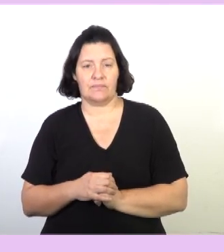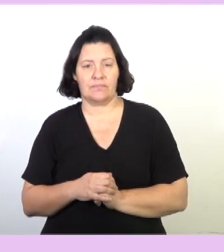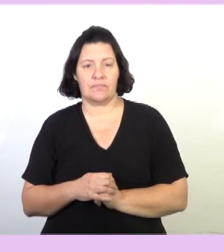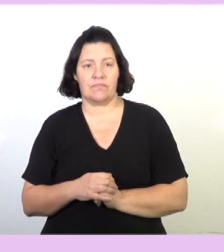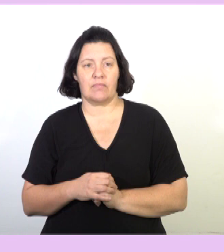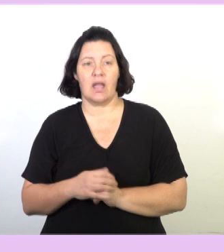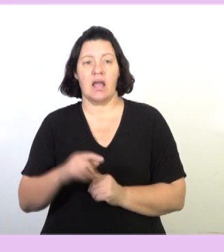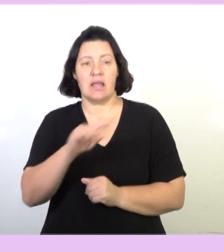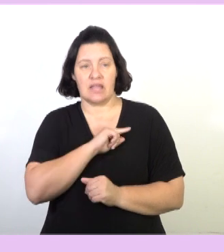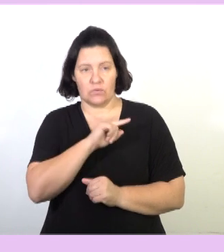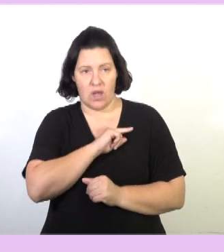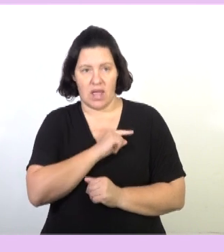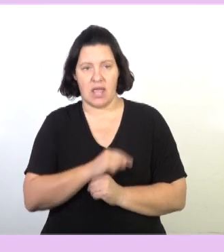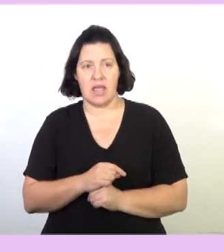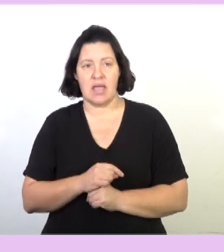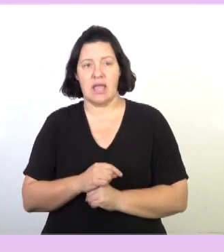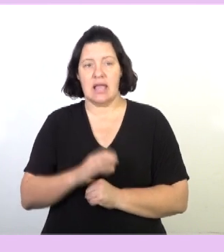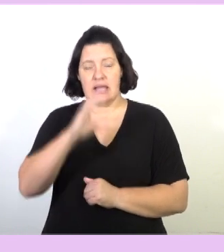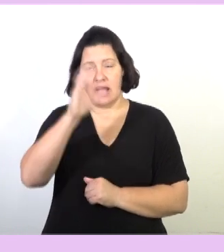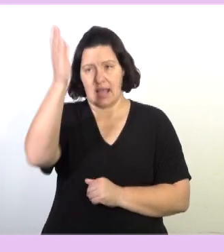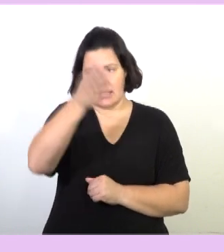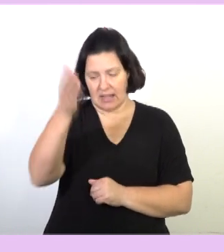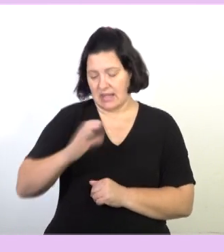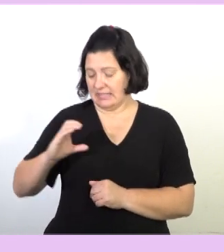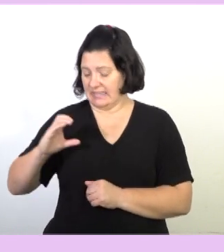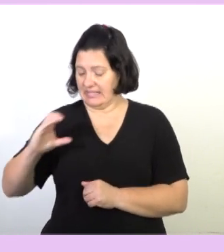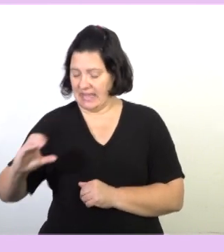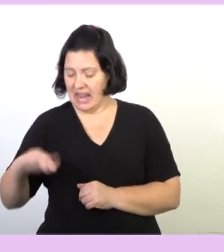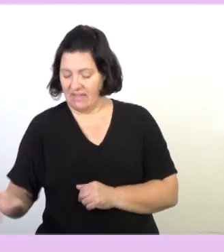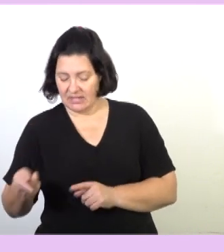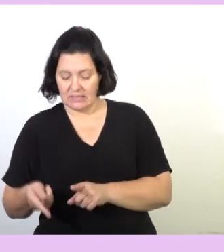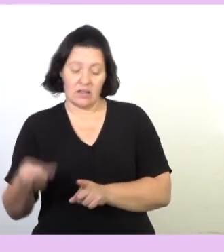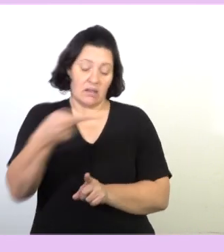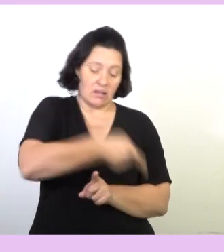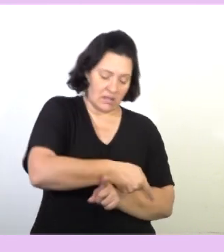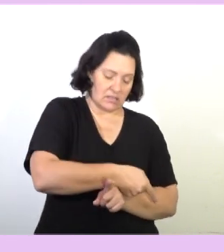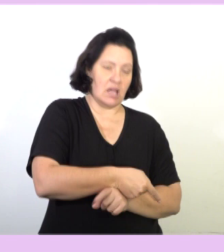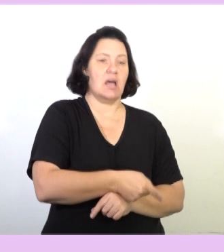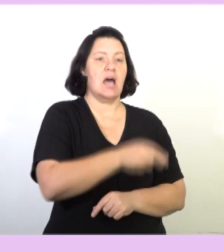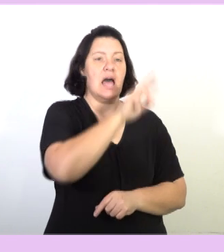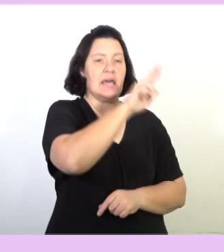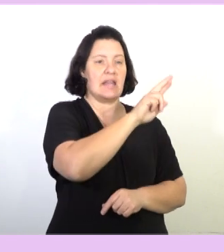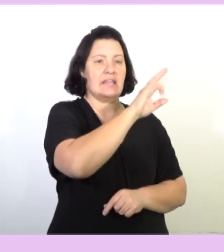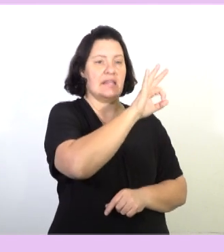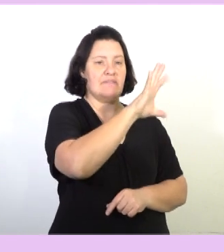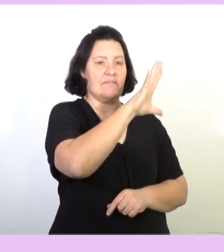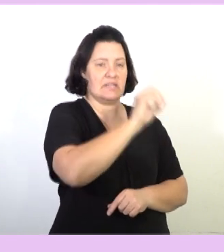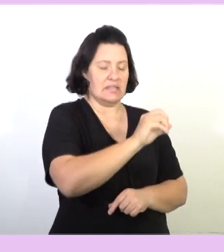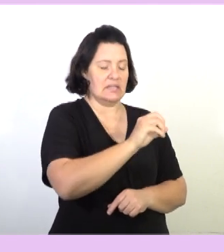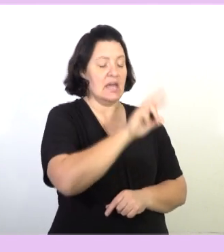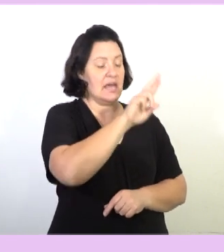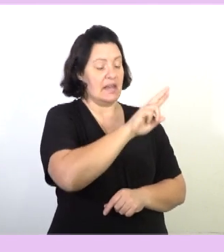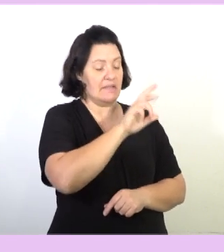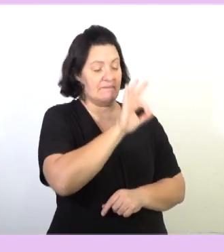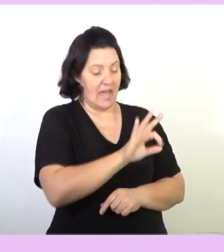5 rand. Therefore, C, these two, they cancel one another. Then here we then say 350